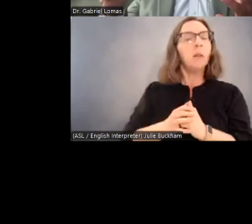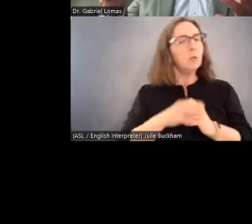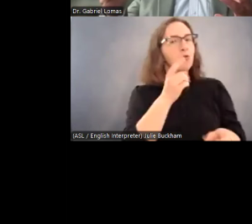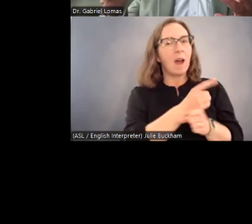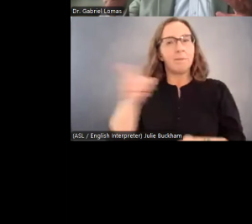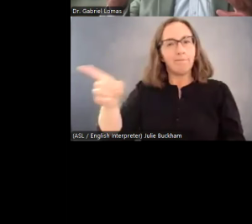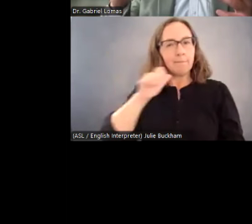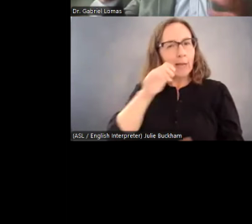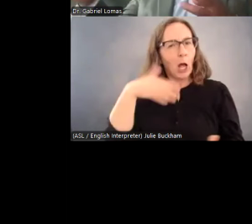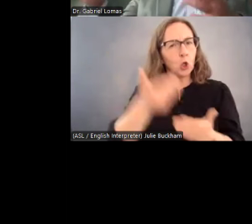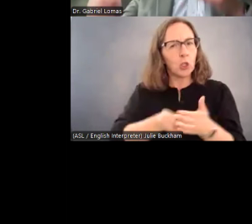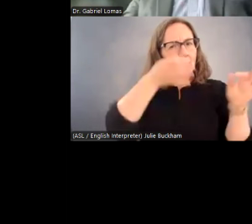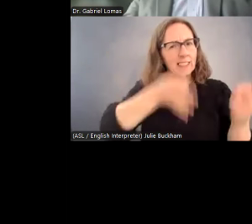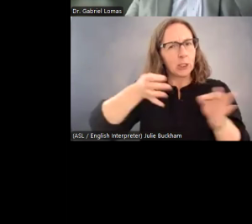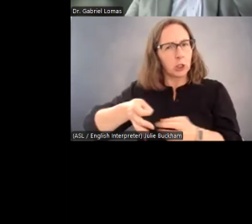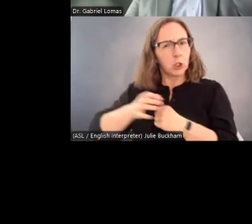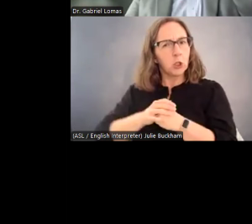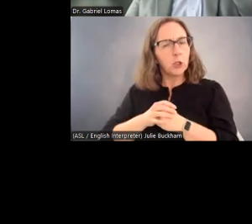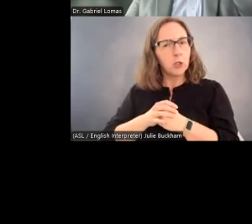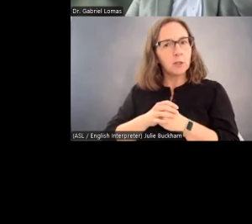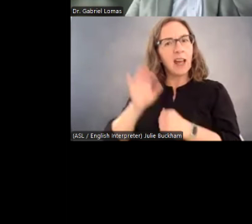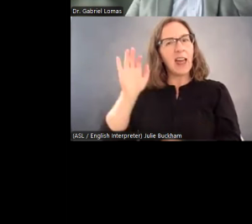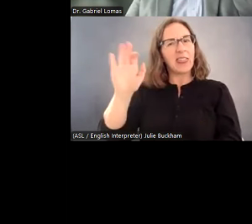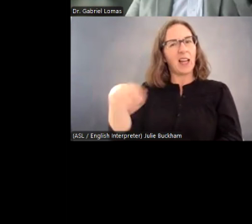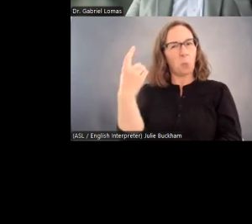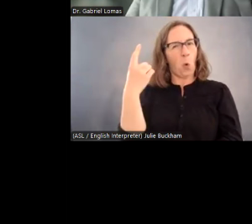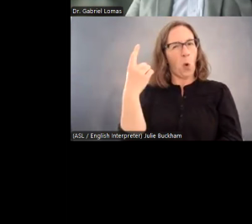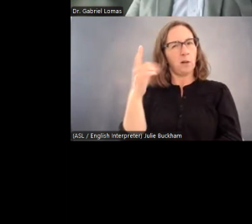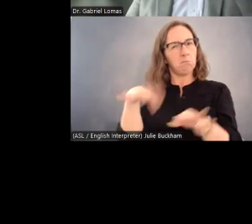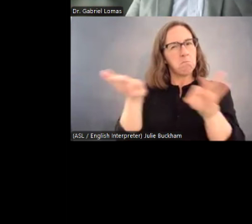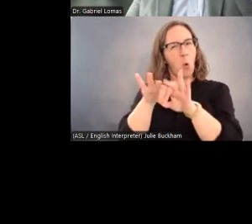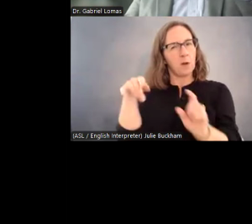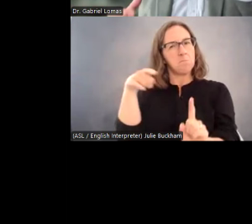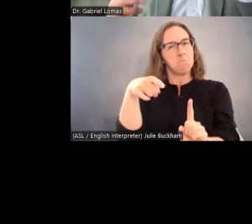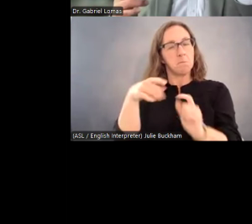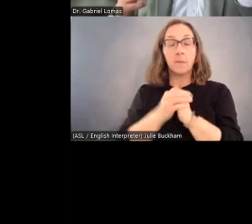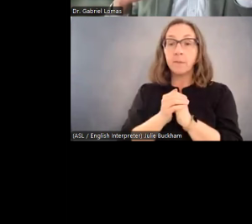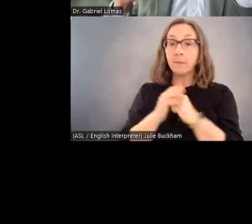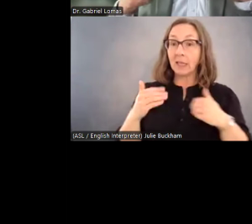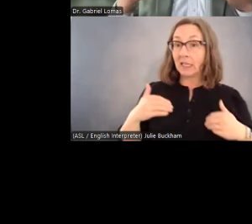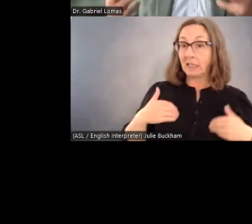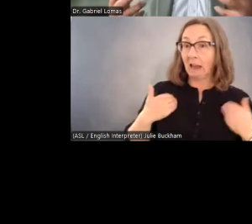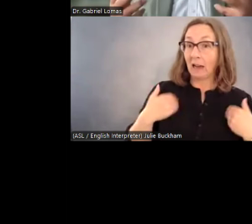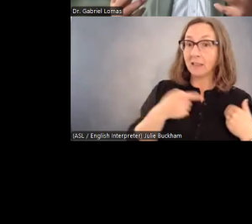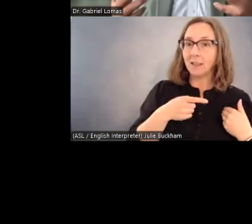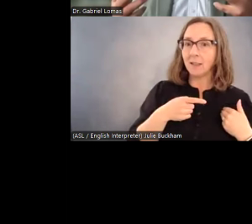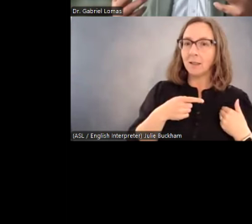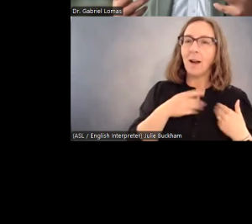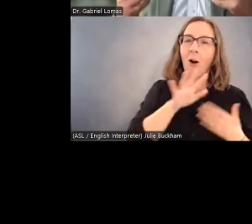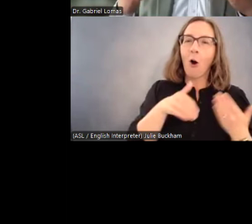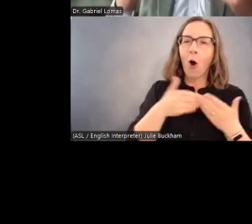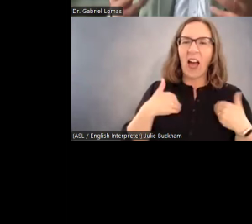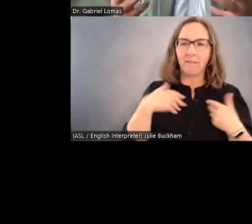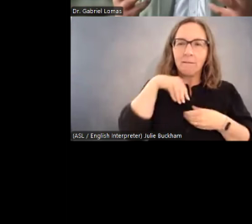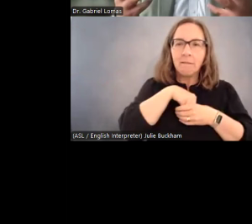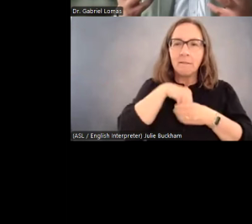good decisions. He really wants, and that's I think another piece too, is that a lot of times younger people, everybody has a sexual drive. Well, he